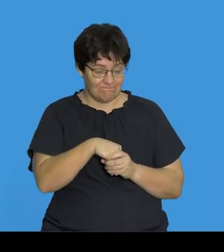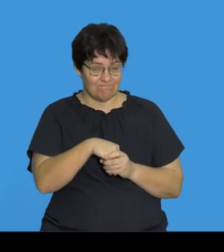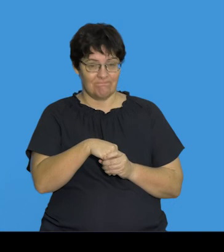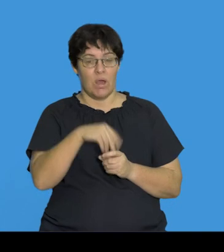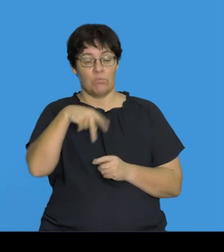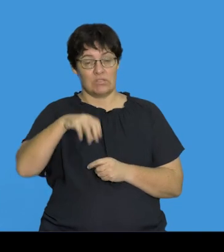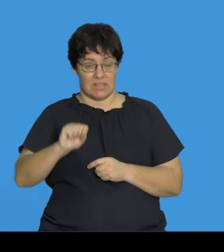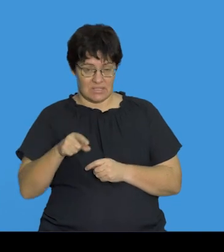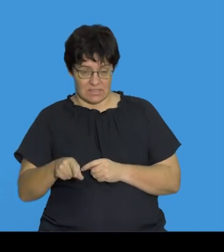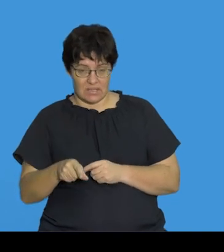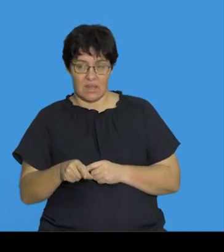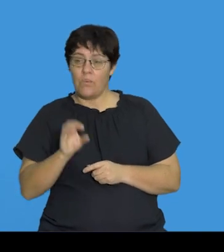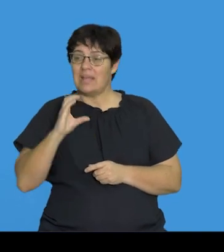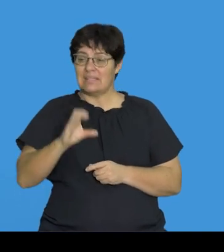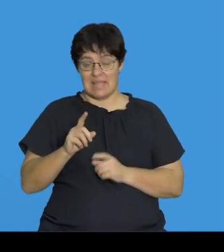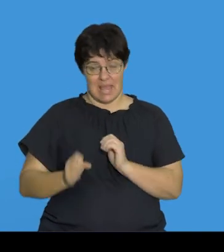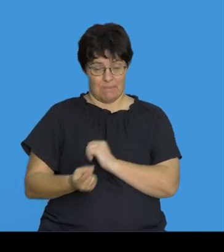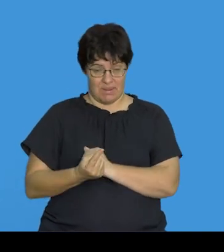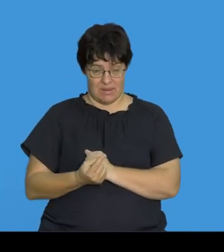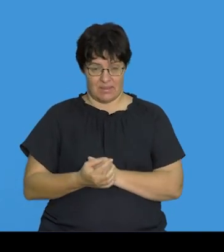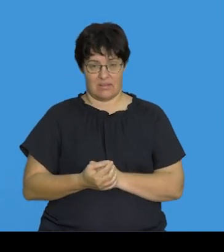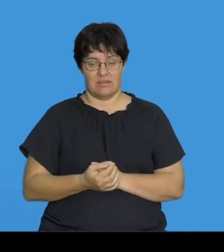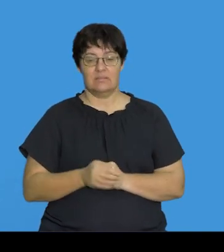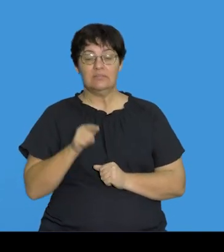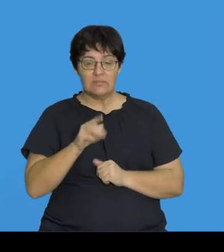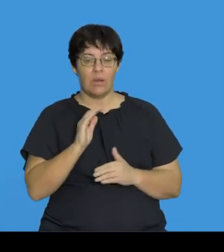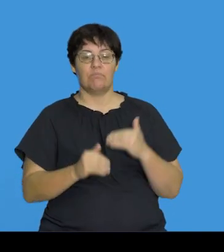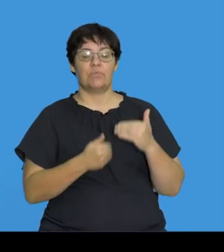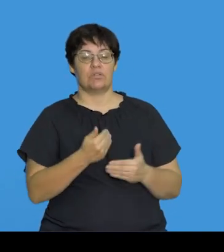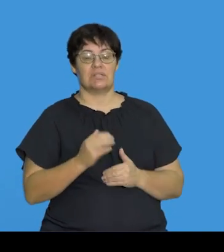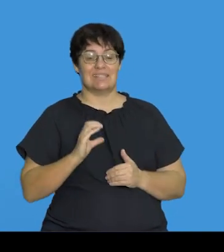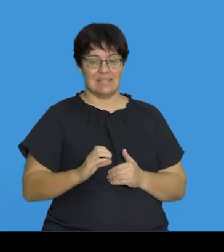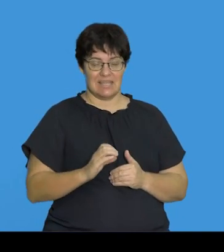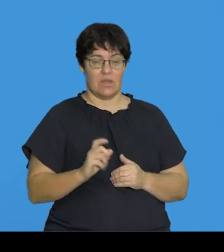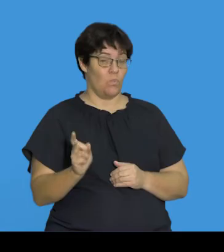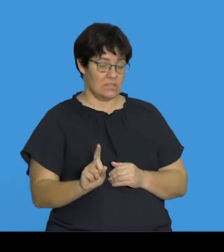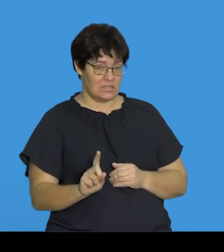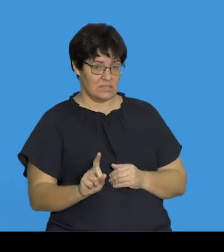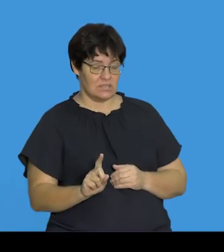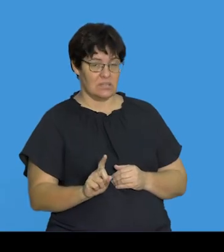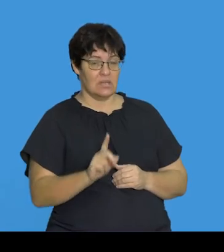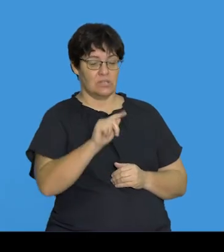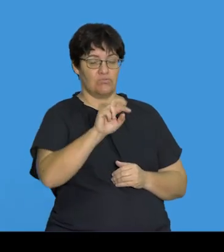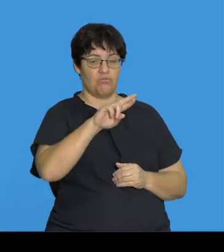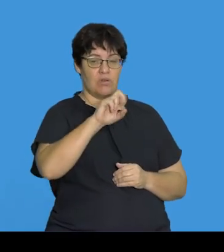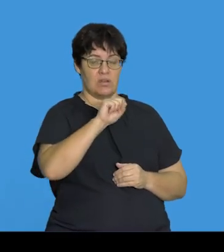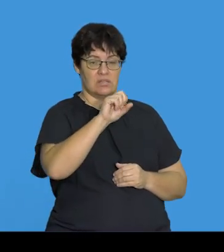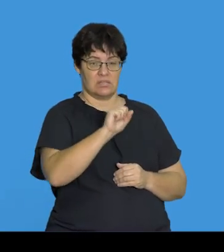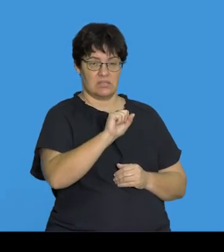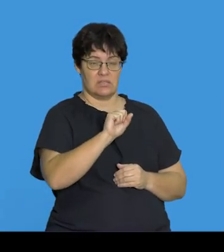that involves the protein synthesis that takes place in organelle C, again, we're referring to that process in organelle C as being